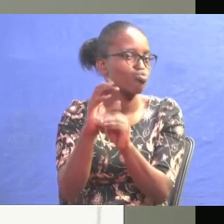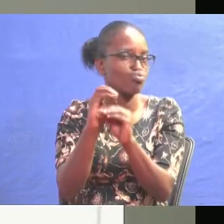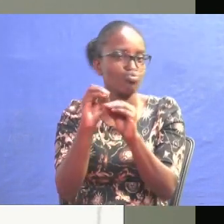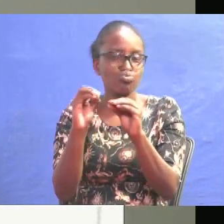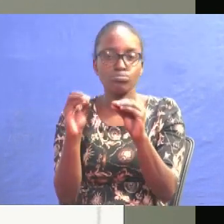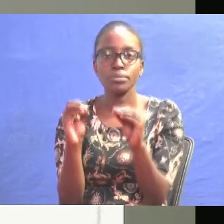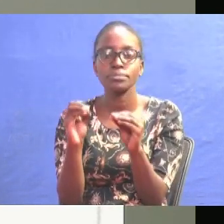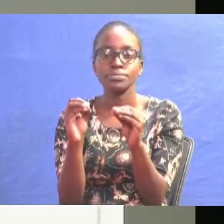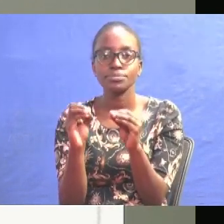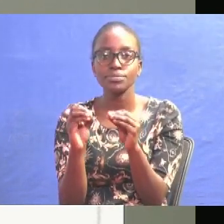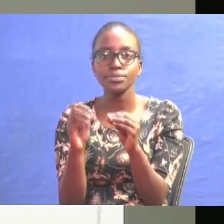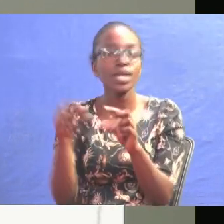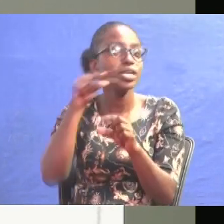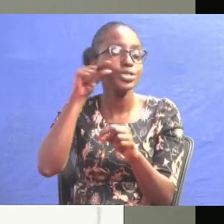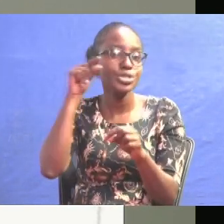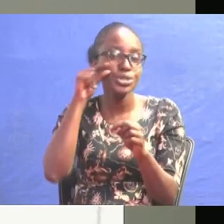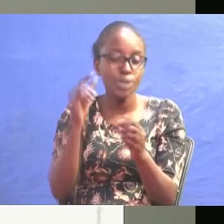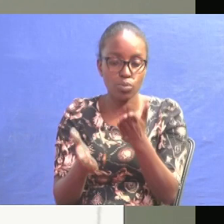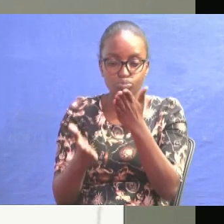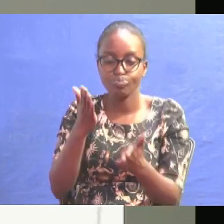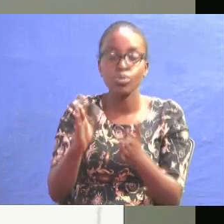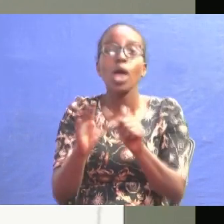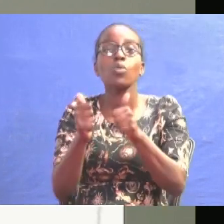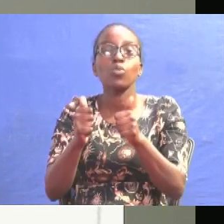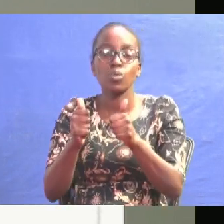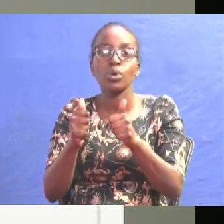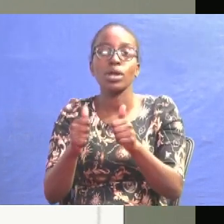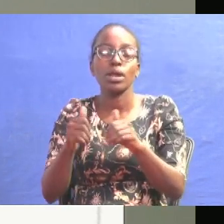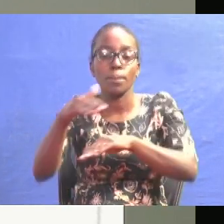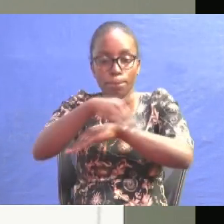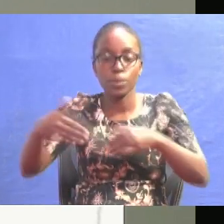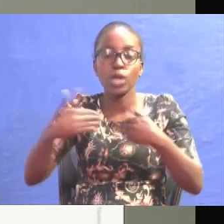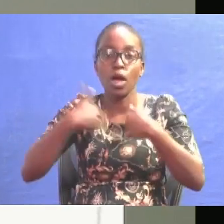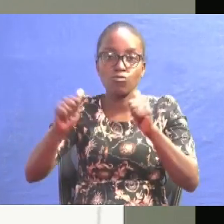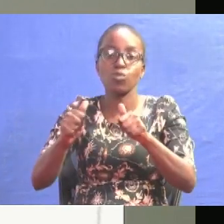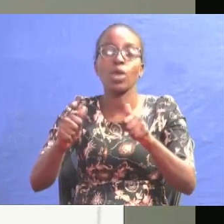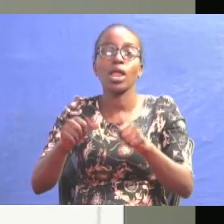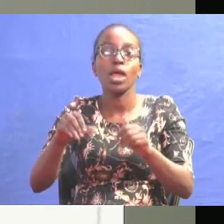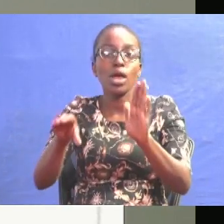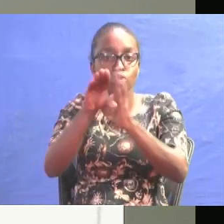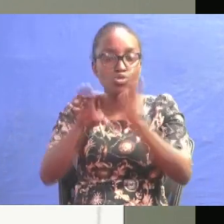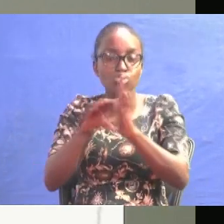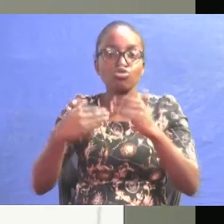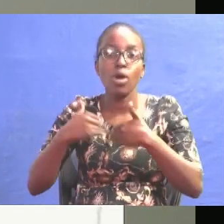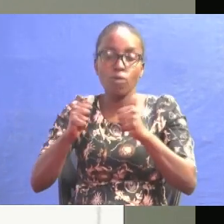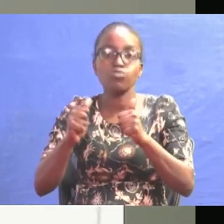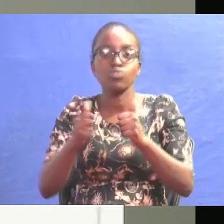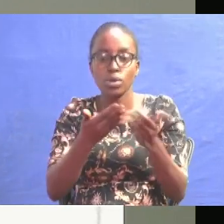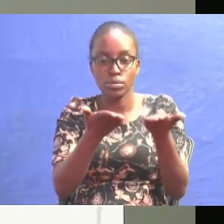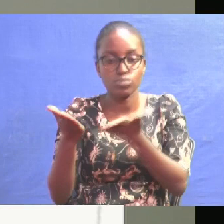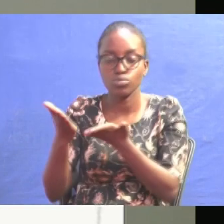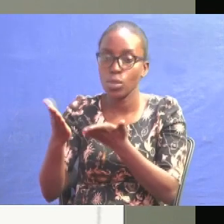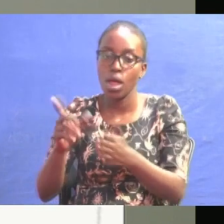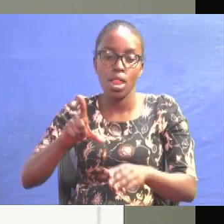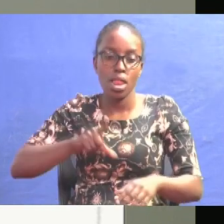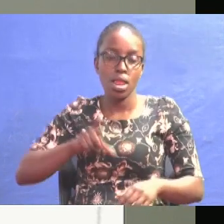gender equality, having also it on board, it's evident, because in our constitution, we have specific seats for ladies, that is